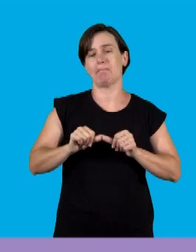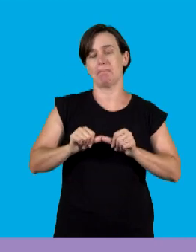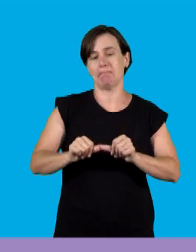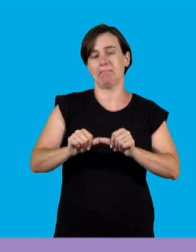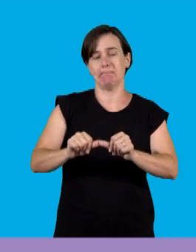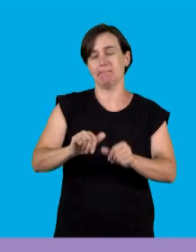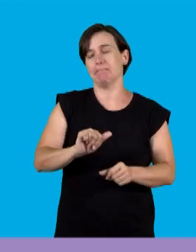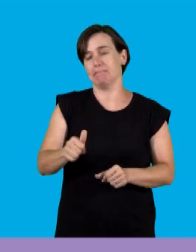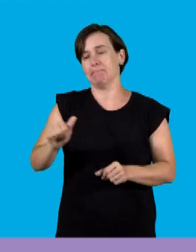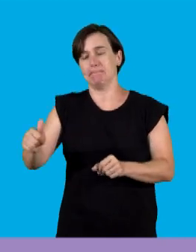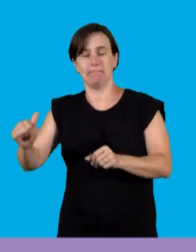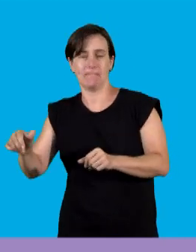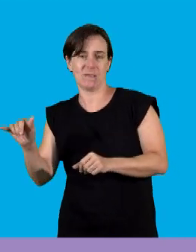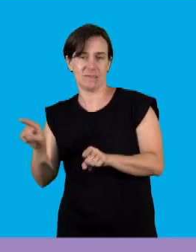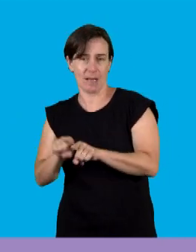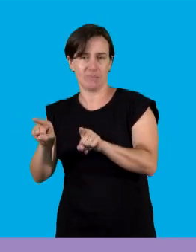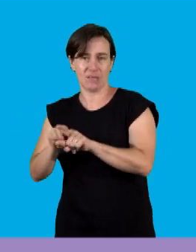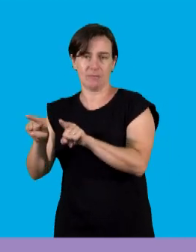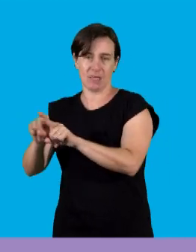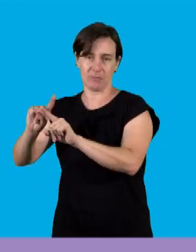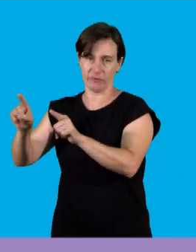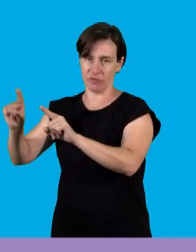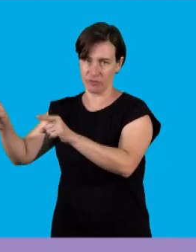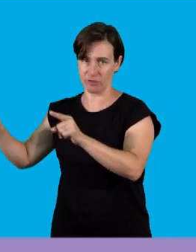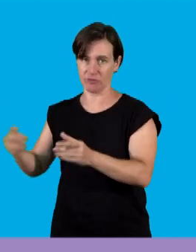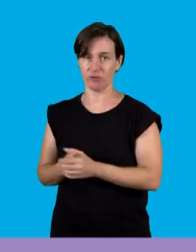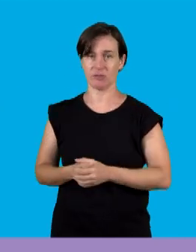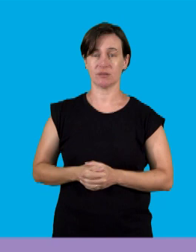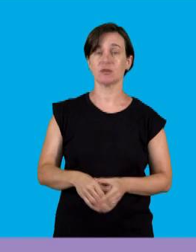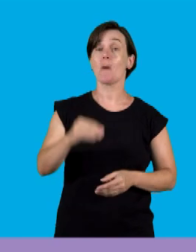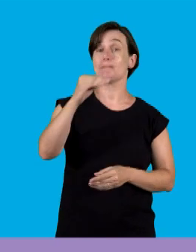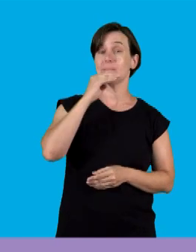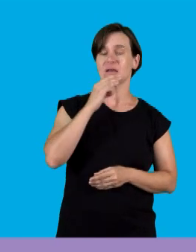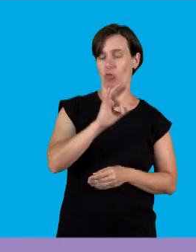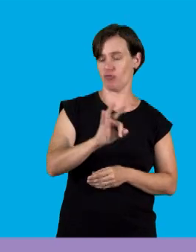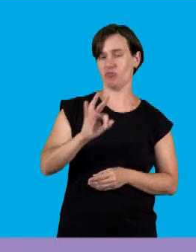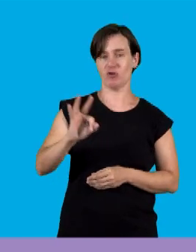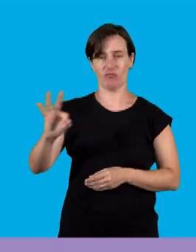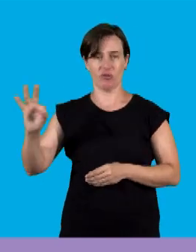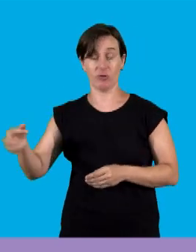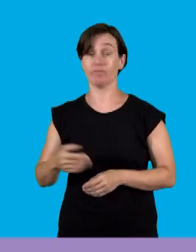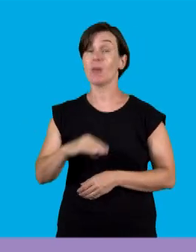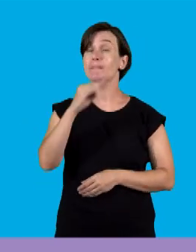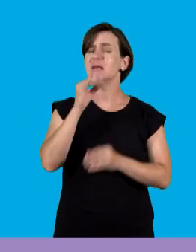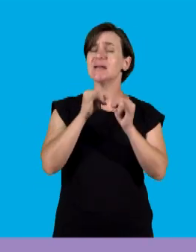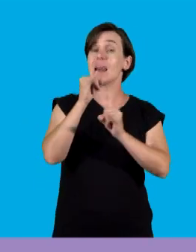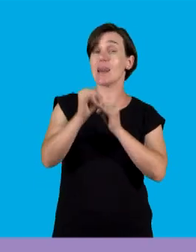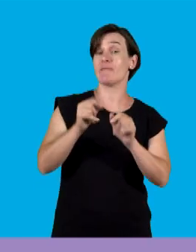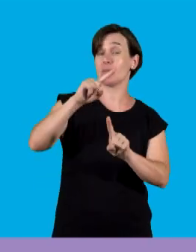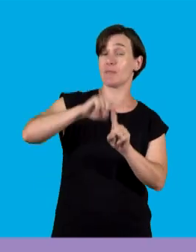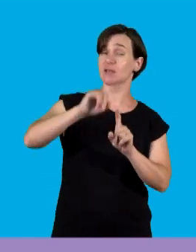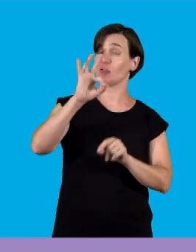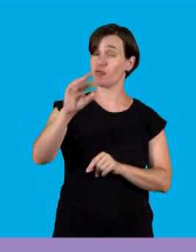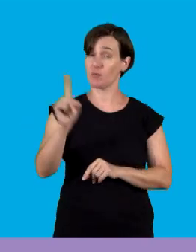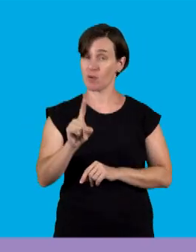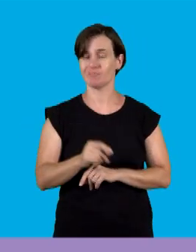what would the next 3 terms be? Well, when we add 3 to 11, we will get a